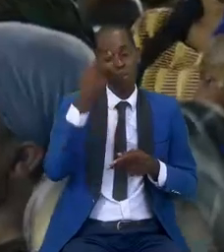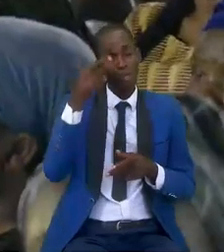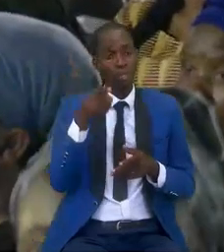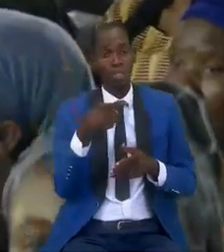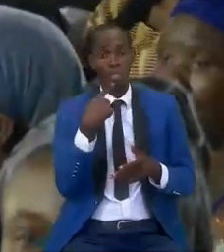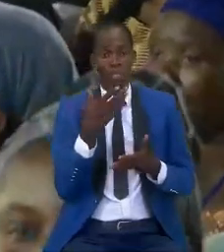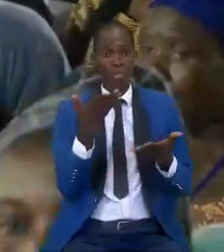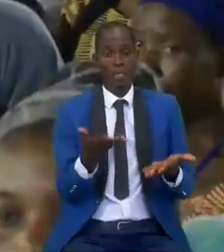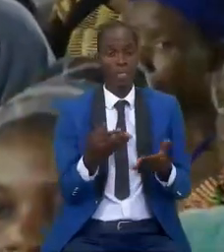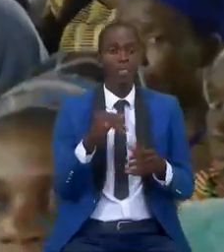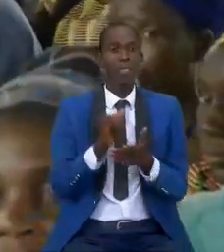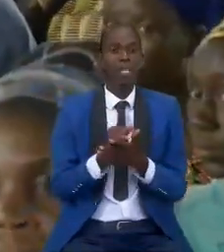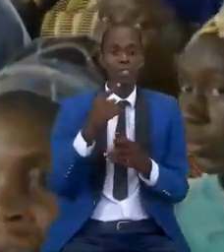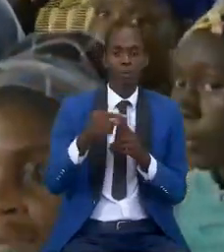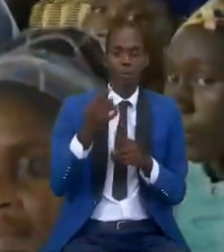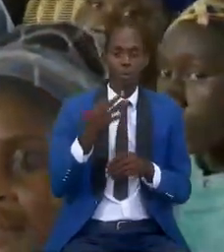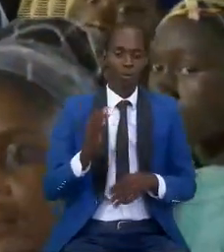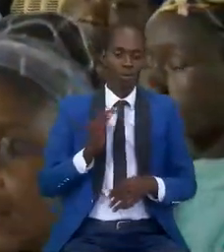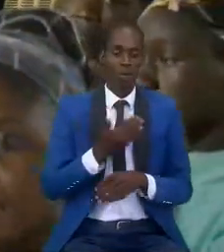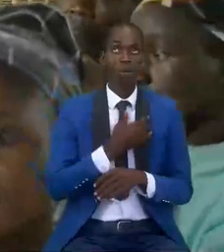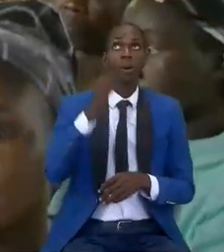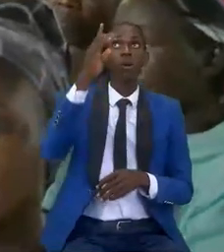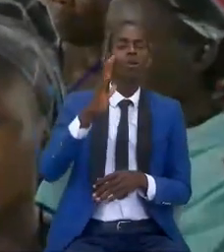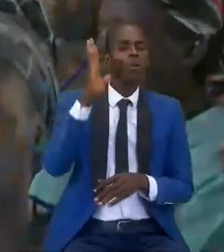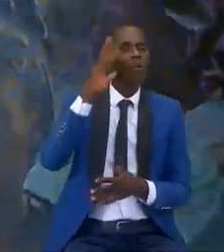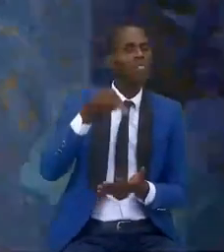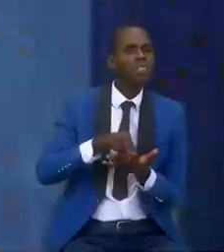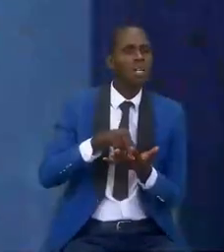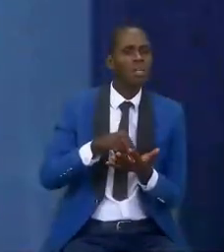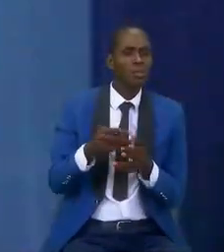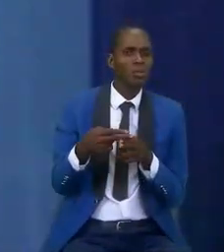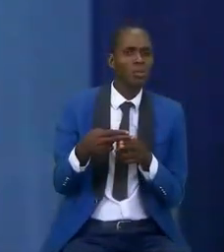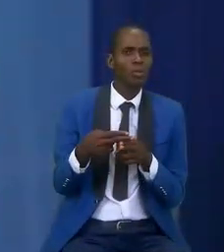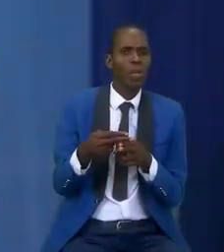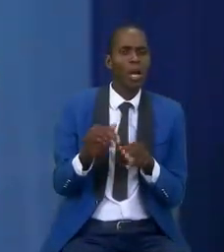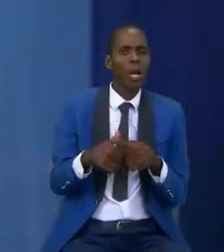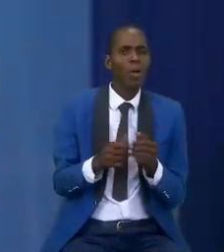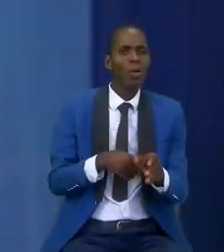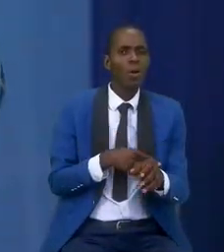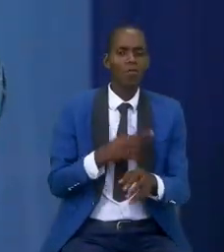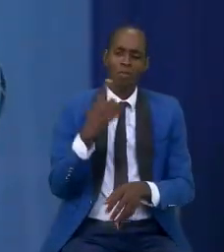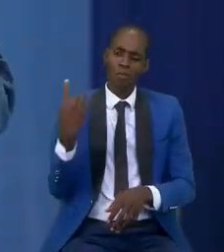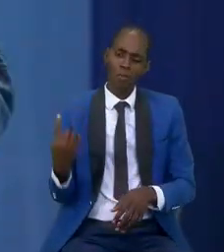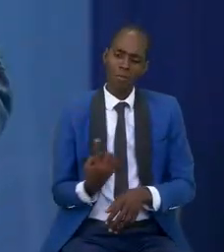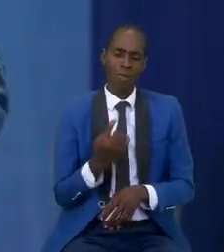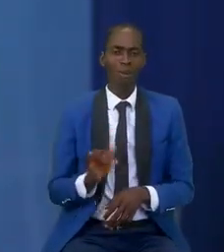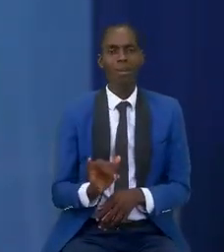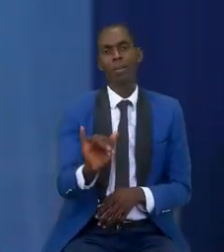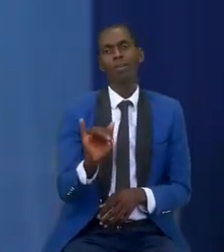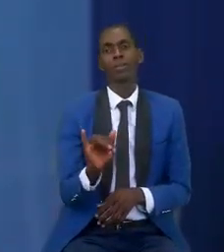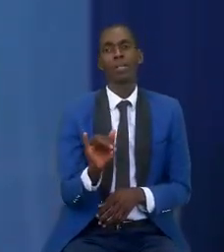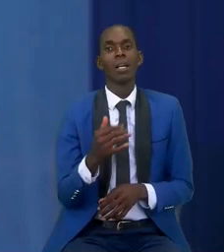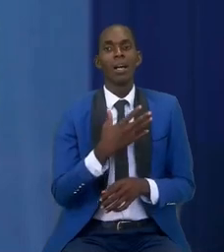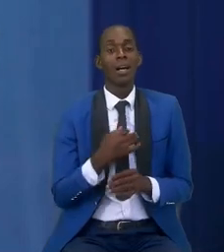forever and those say you know people away psychological Shades glasses on